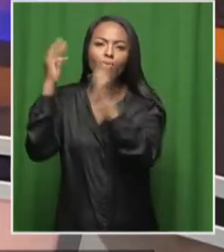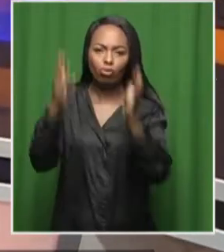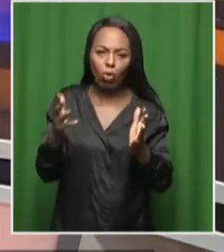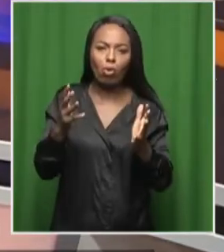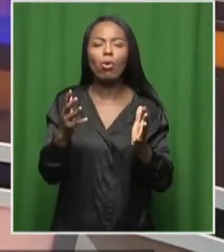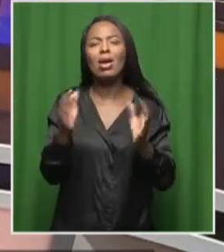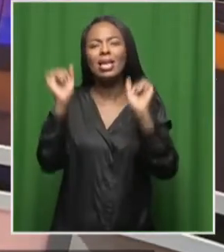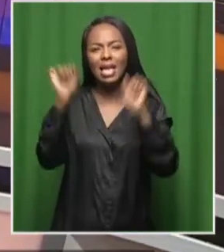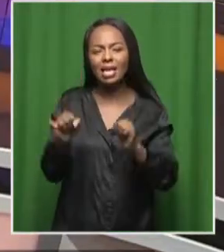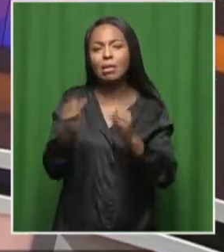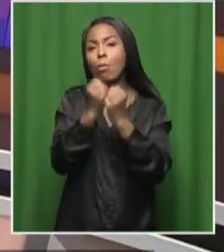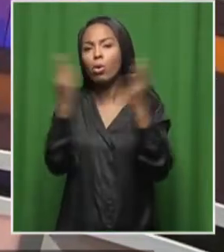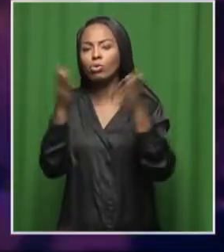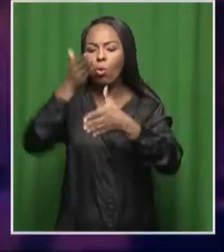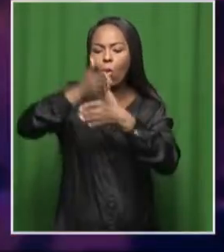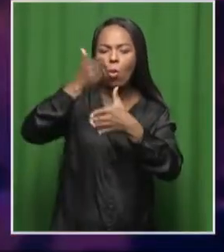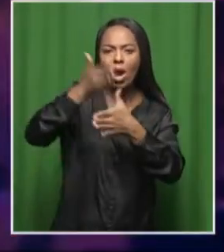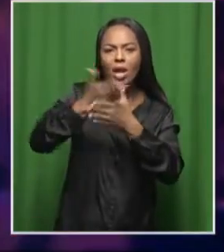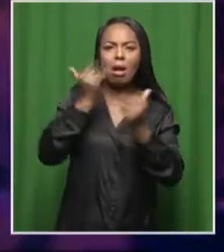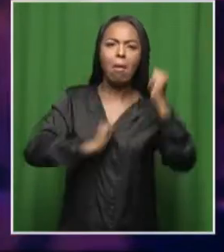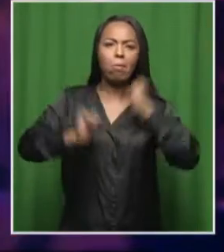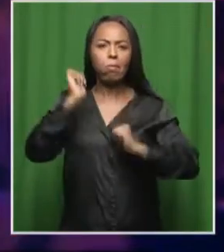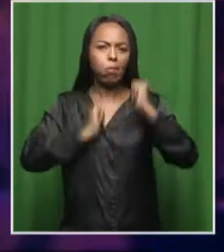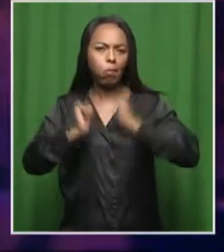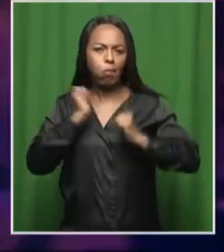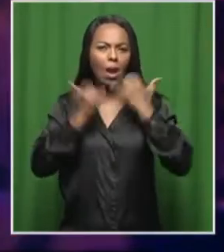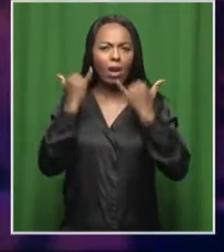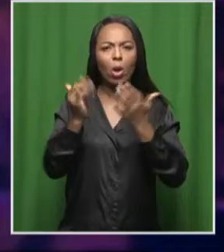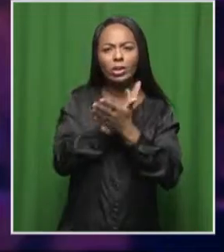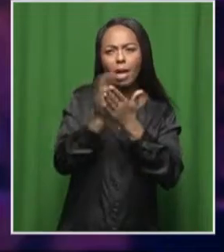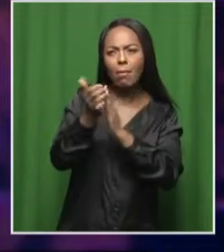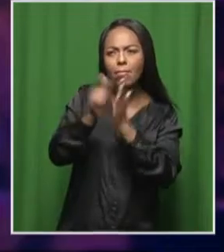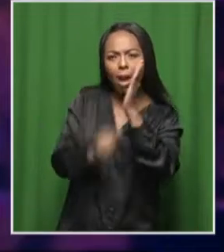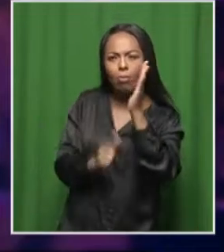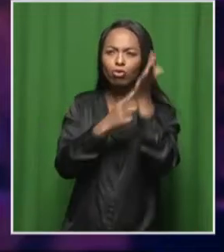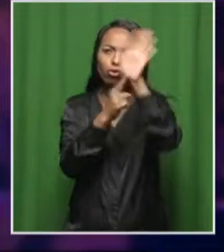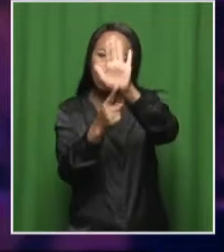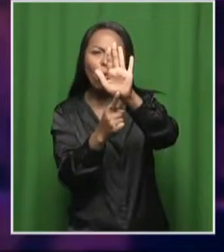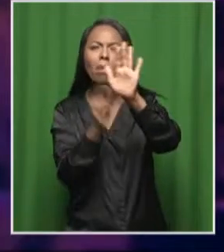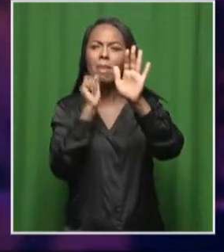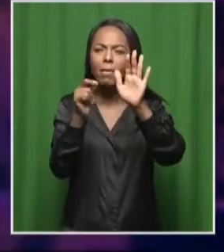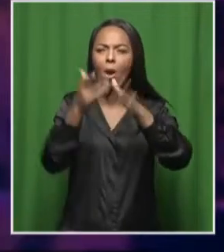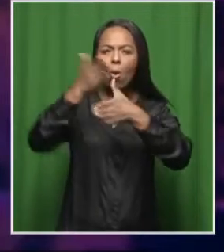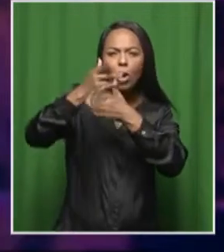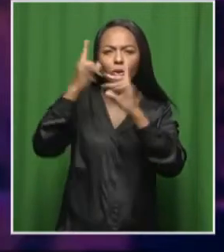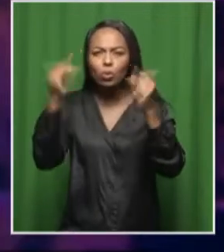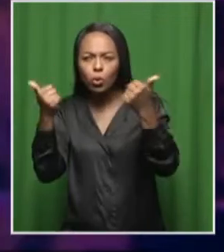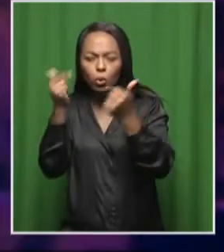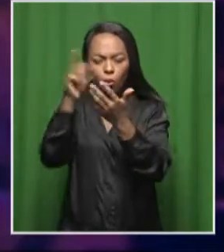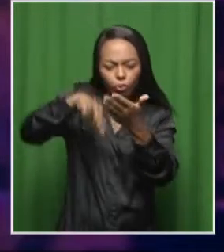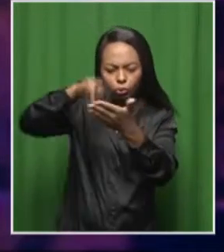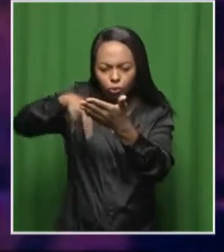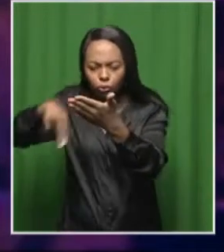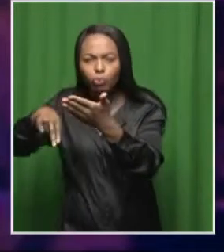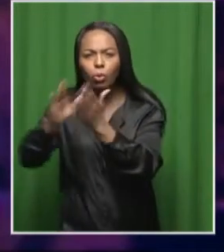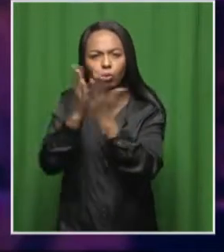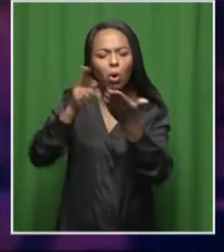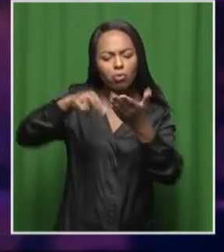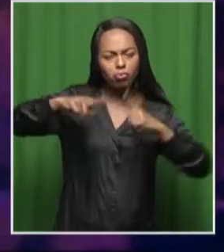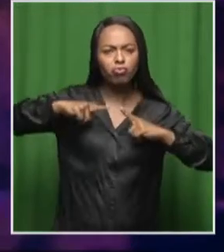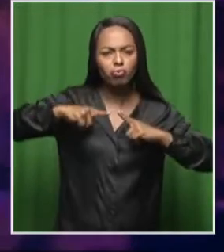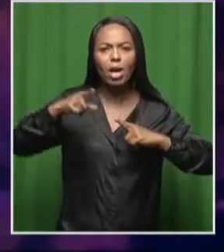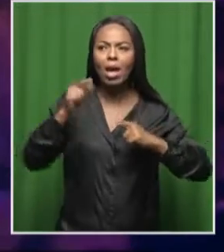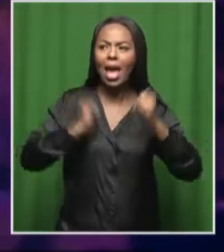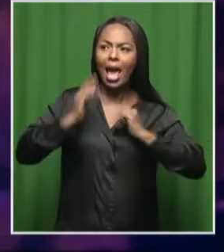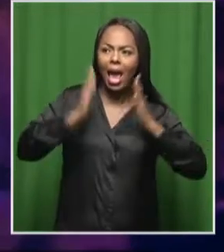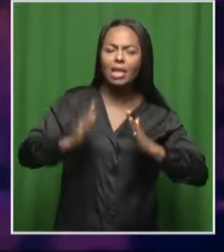a prescribed work, when you're performing it for some students, they come there, they know the work, they know the book. Sometimes as the actors are performing, they